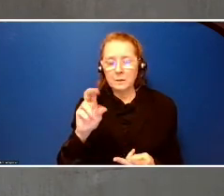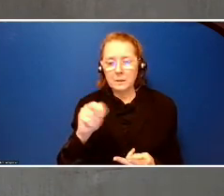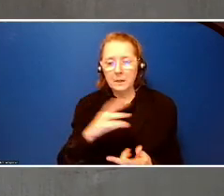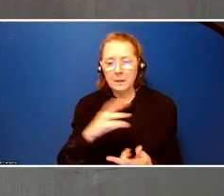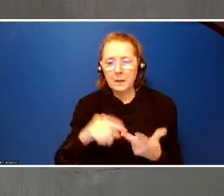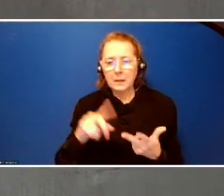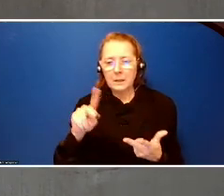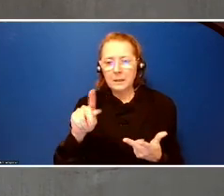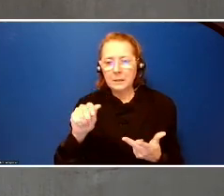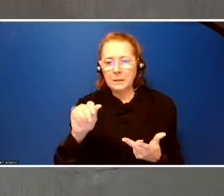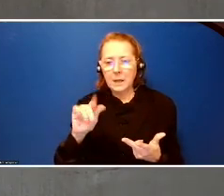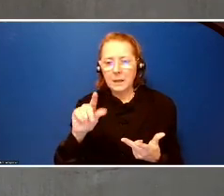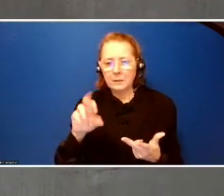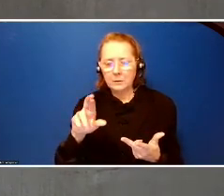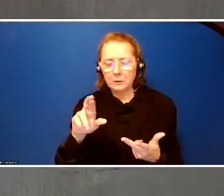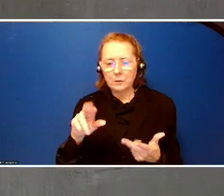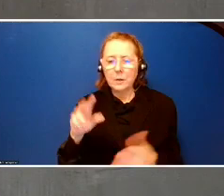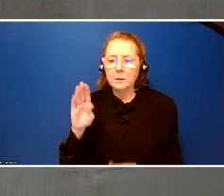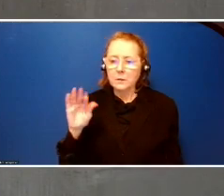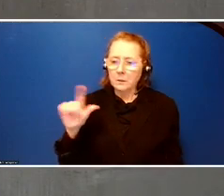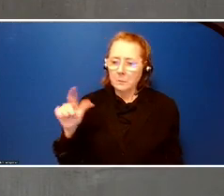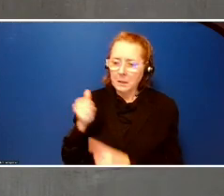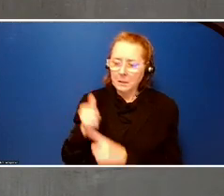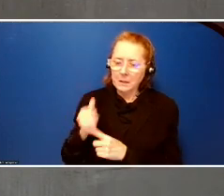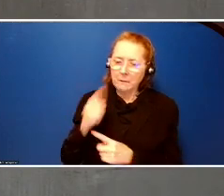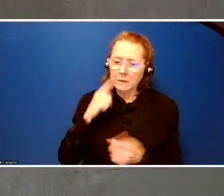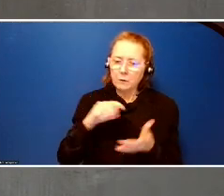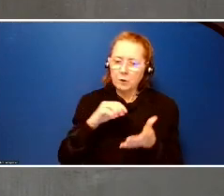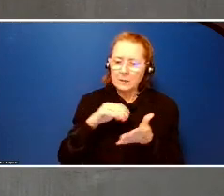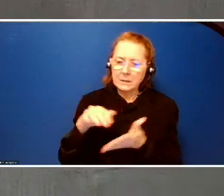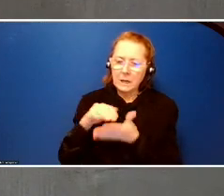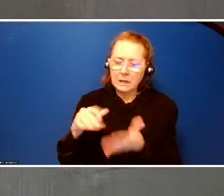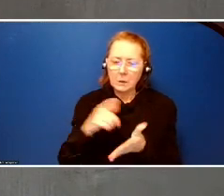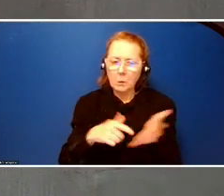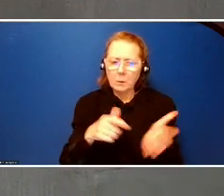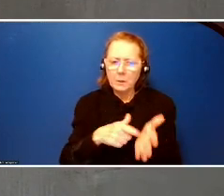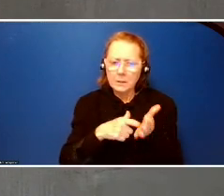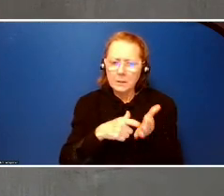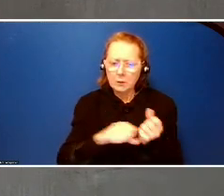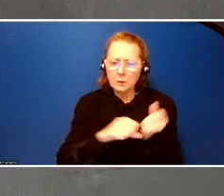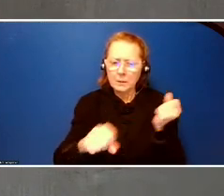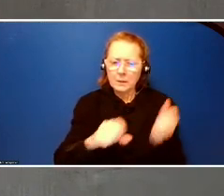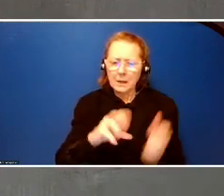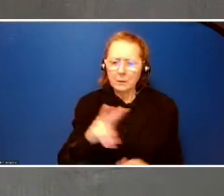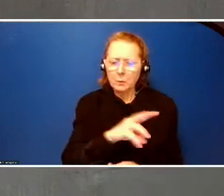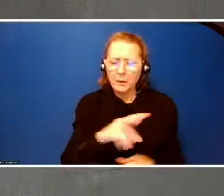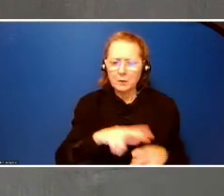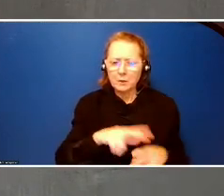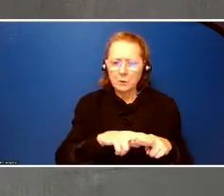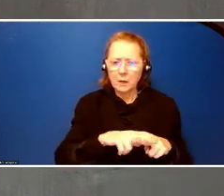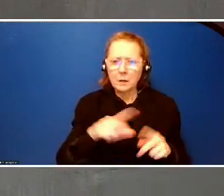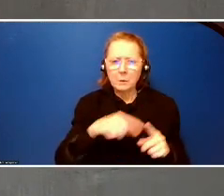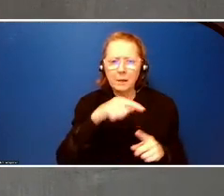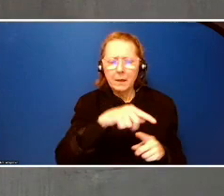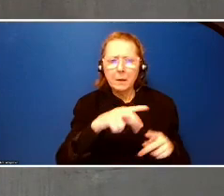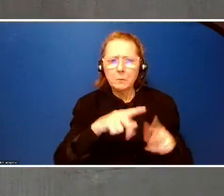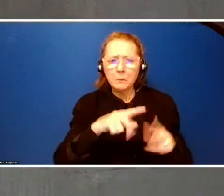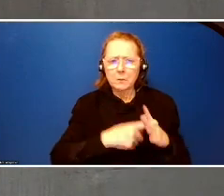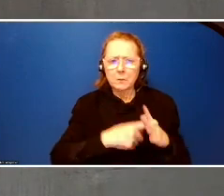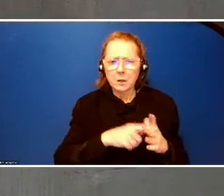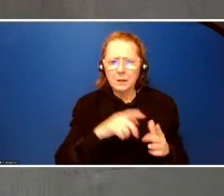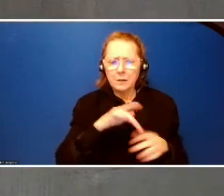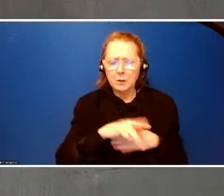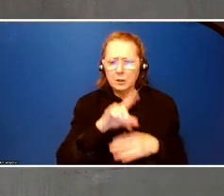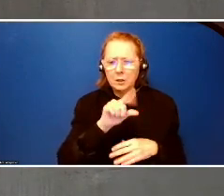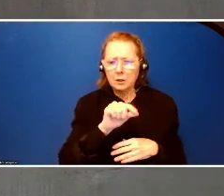take to extend the West Train? When the West Train was originally started in the early 2000s, it was expected to continue on to